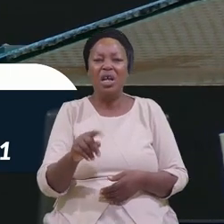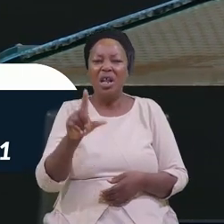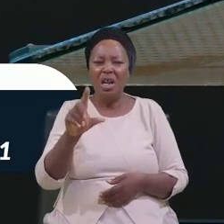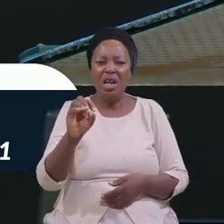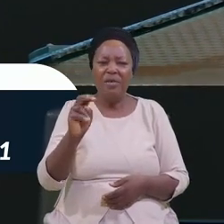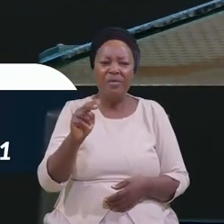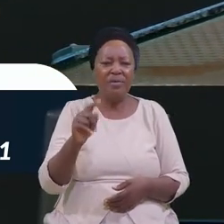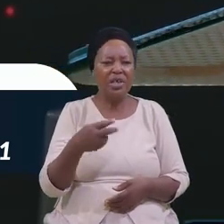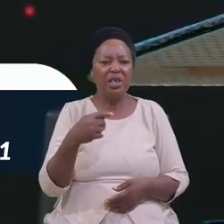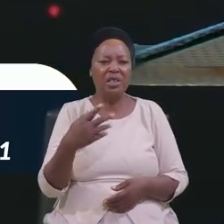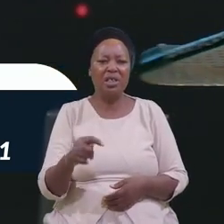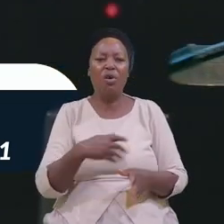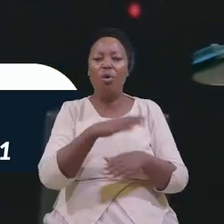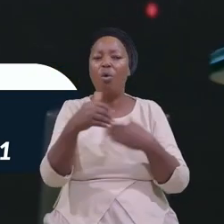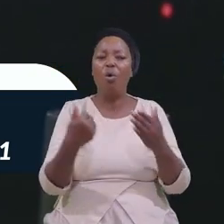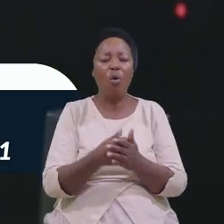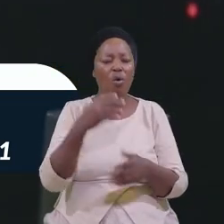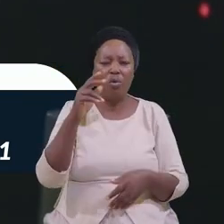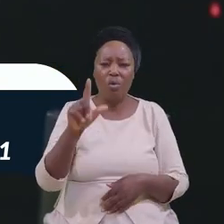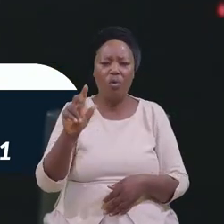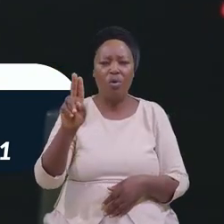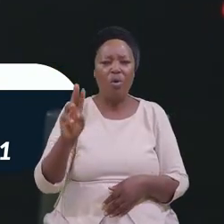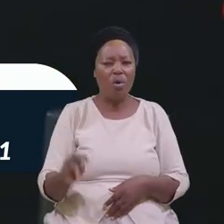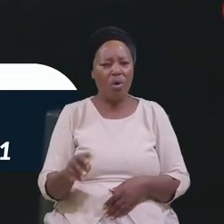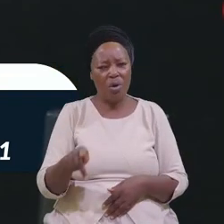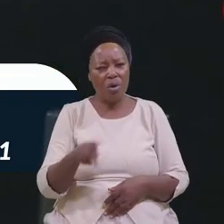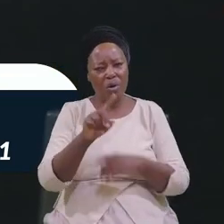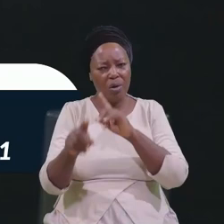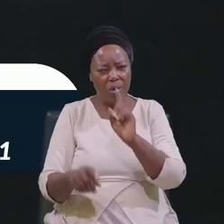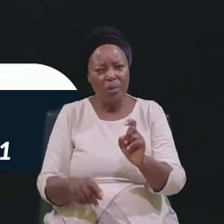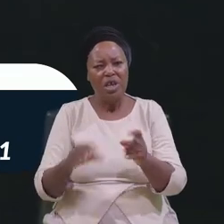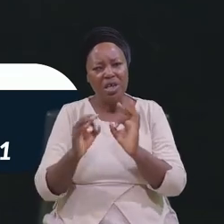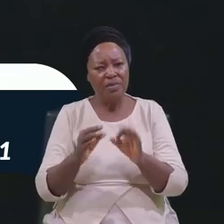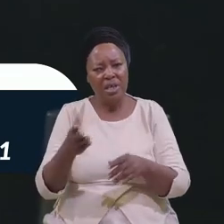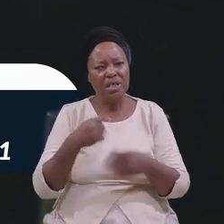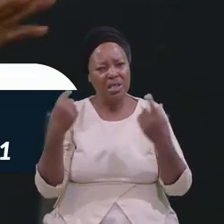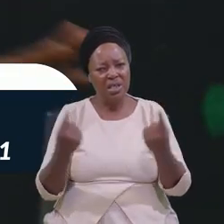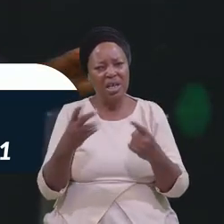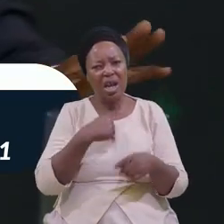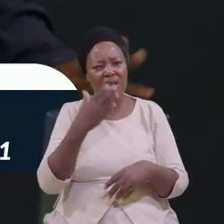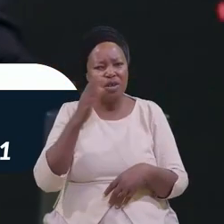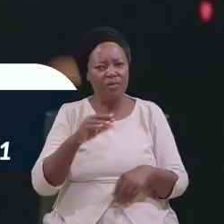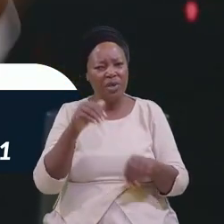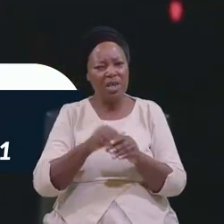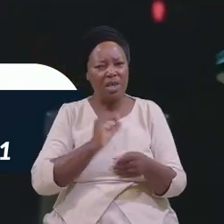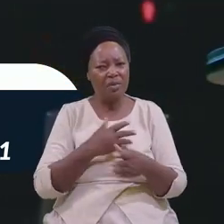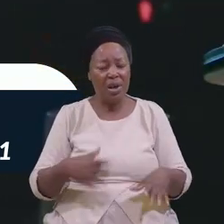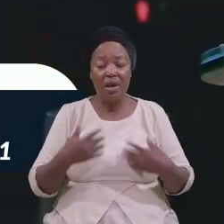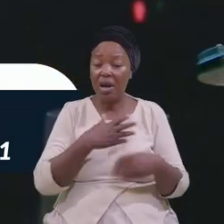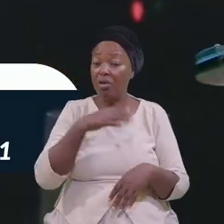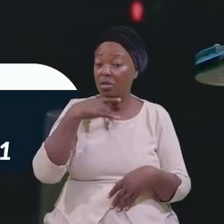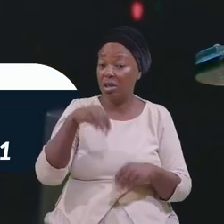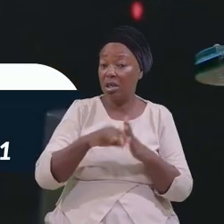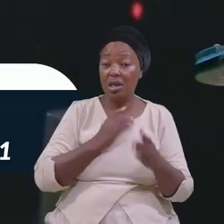there is sin in our lives, if there is evil in our lives, if there's corruption in our lives of any nature, and then we'll say,